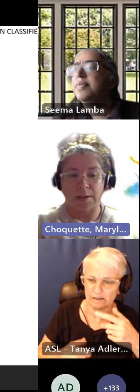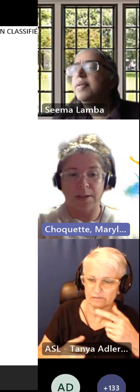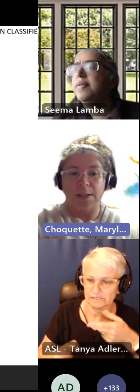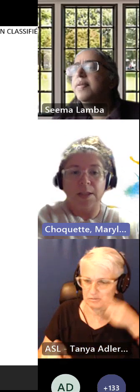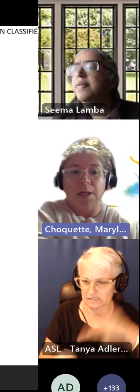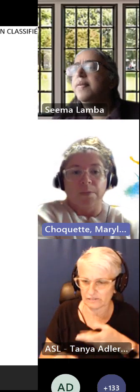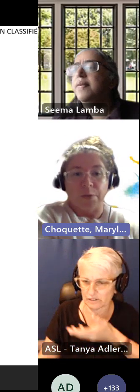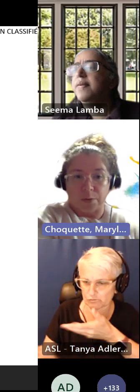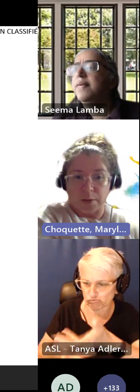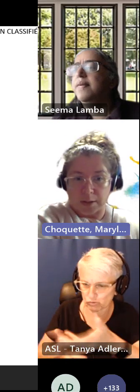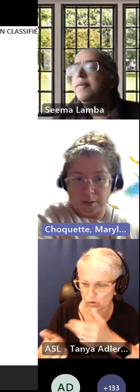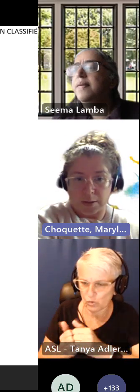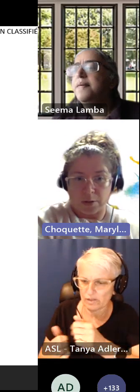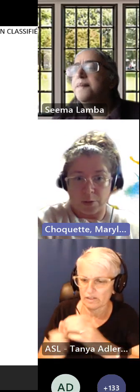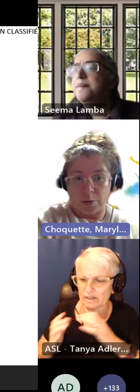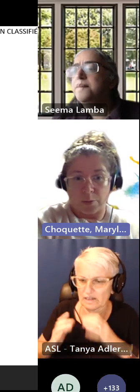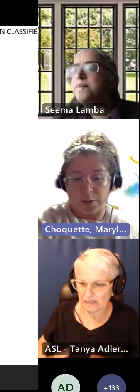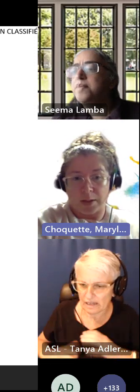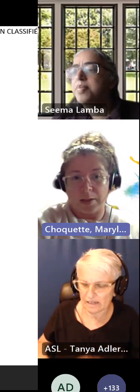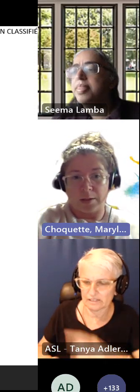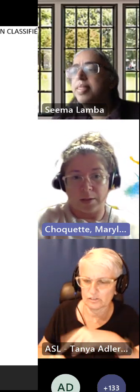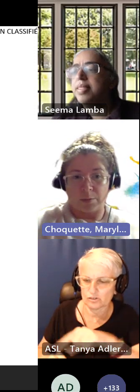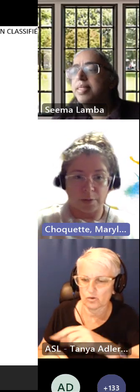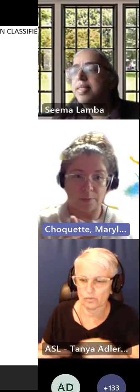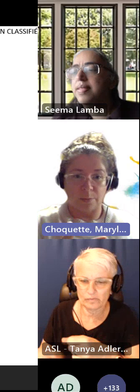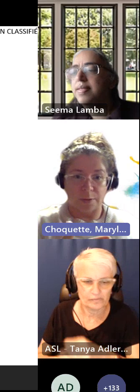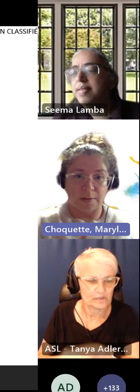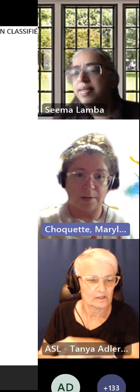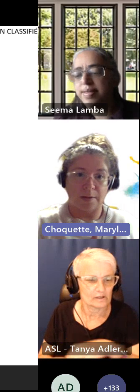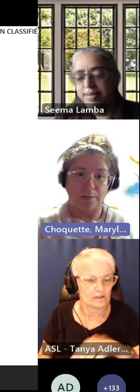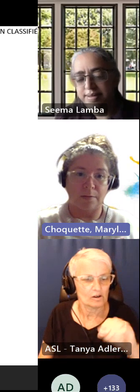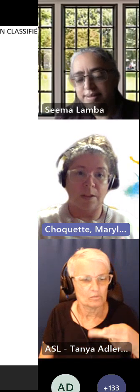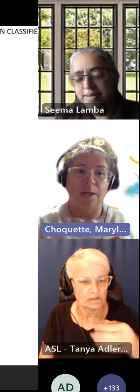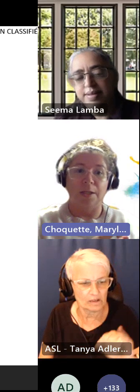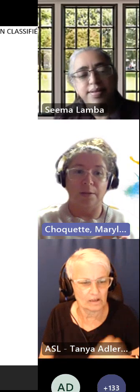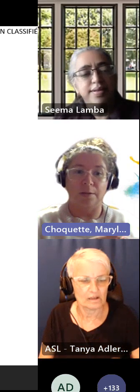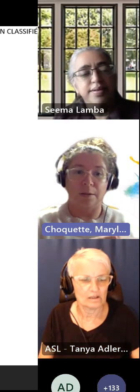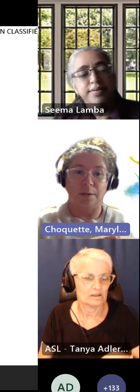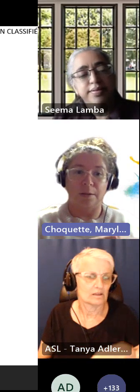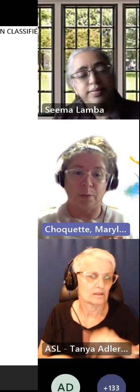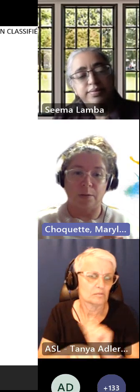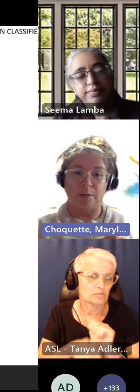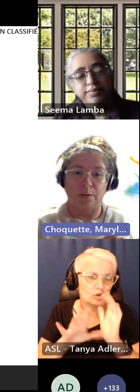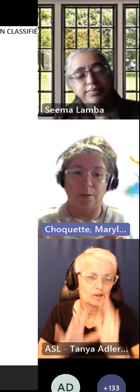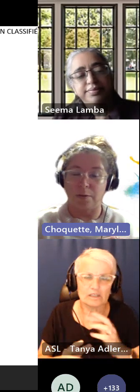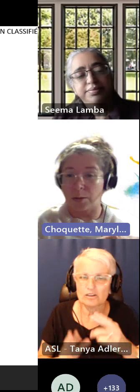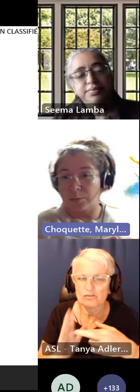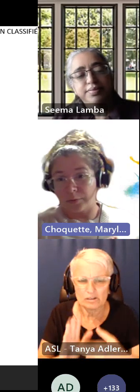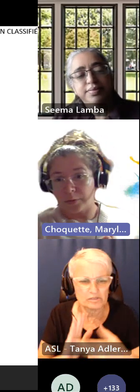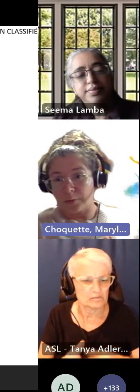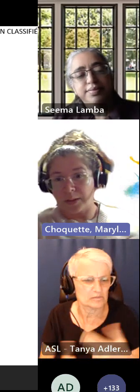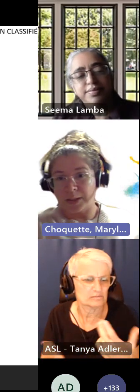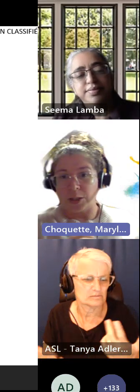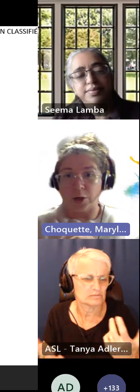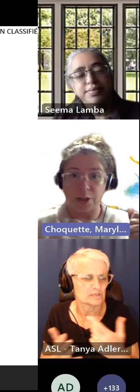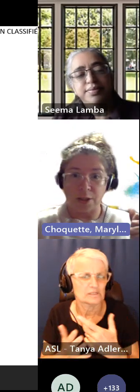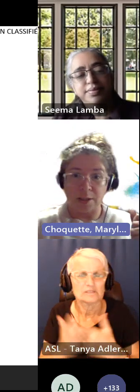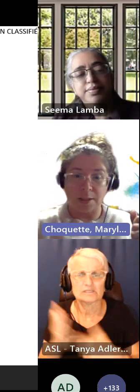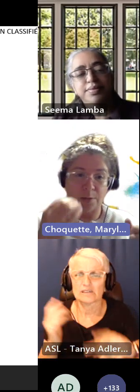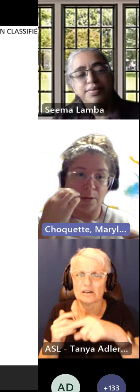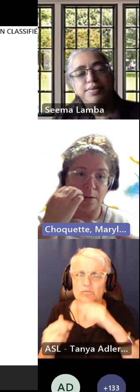clients or candidates. So that's your OPI, employees representatives. It's what some refer to